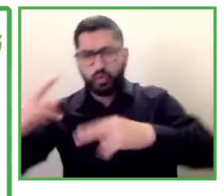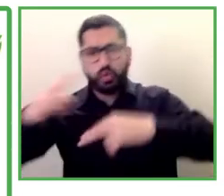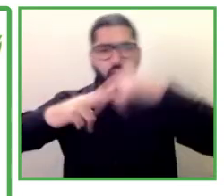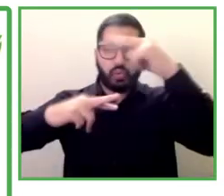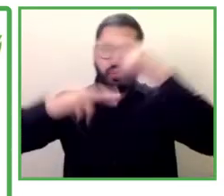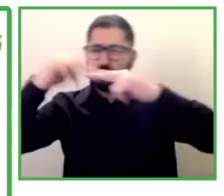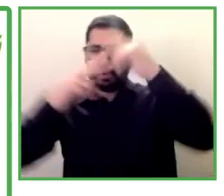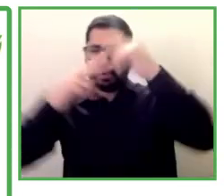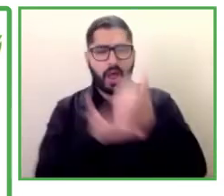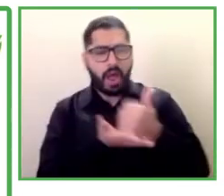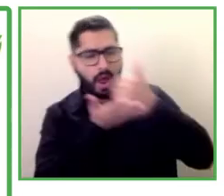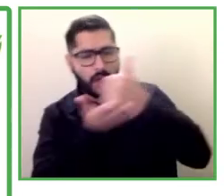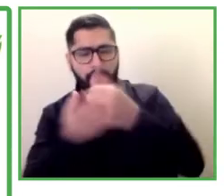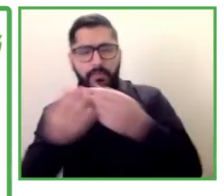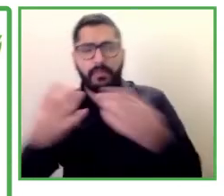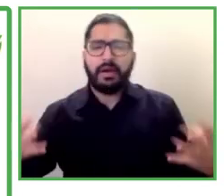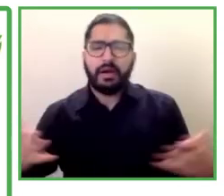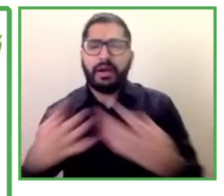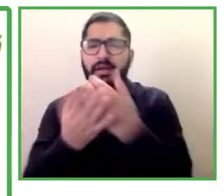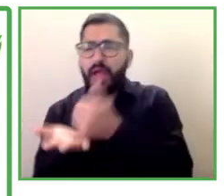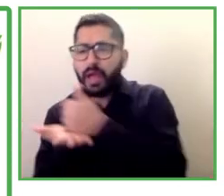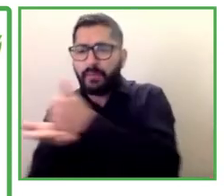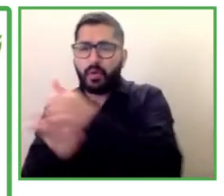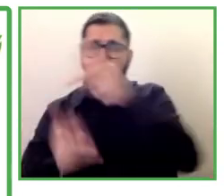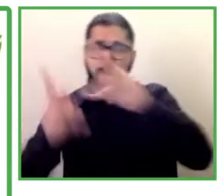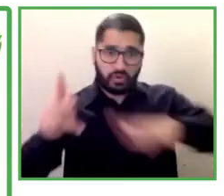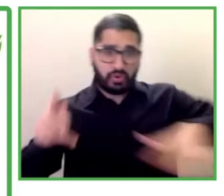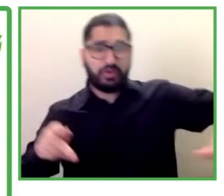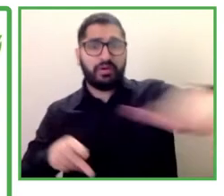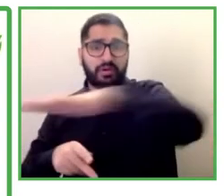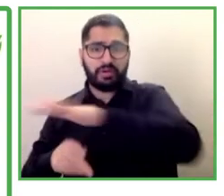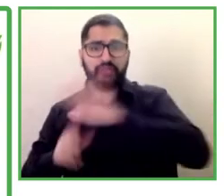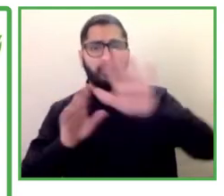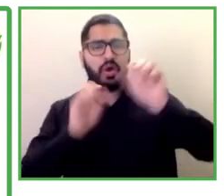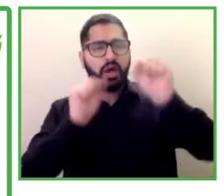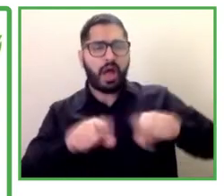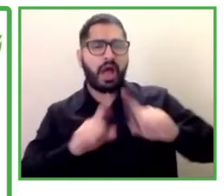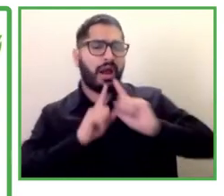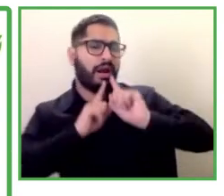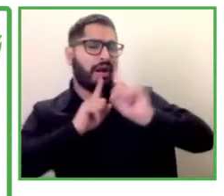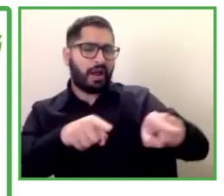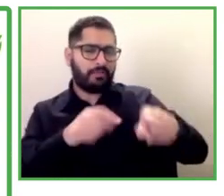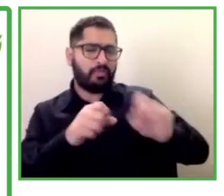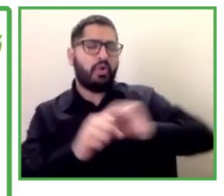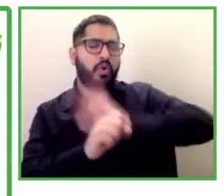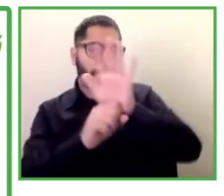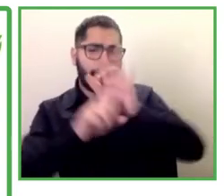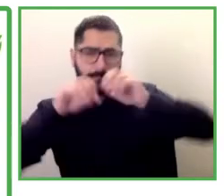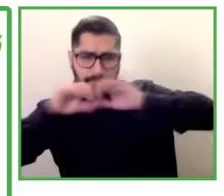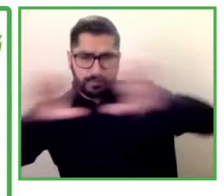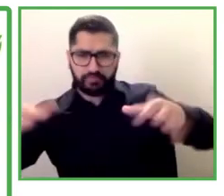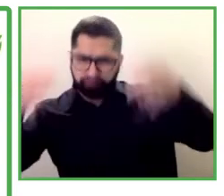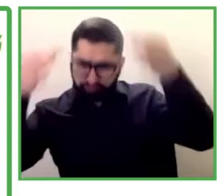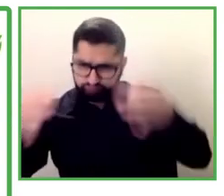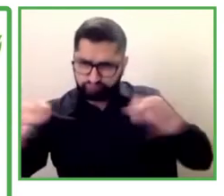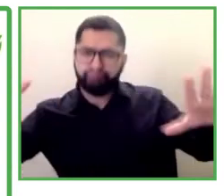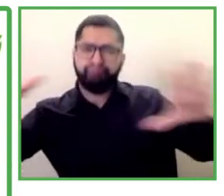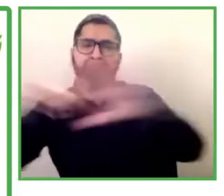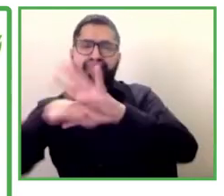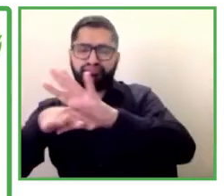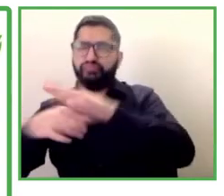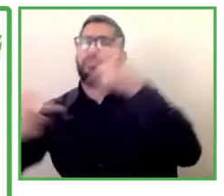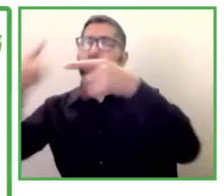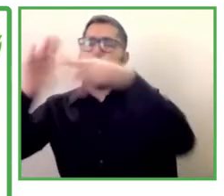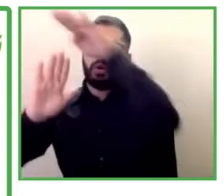newly implemented policies align with disability and civil rights laws and policies in the United States. Information and data that